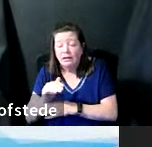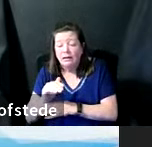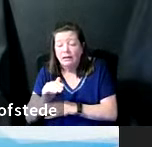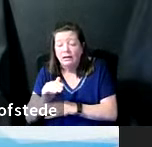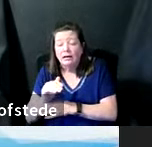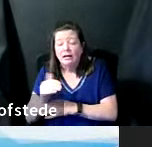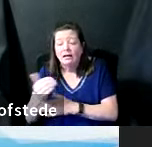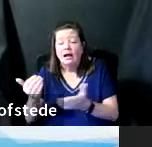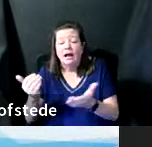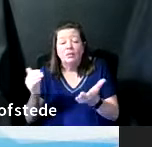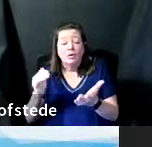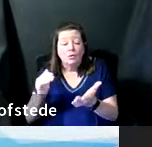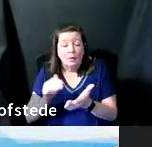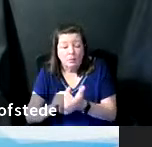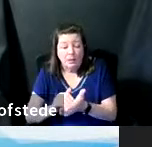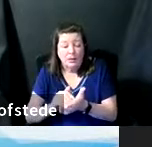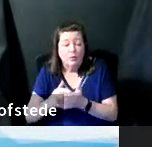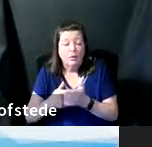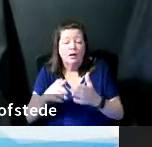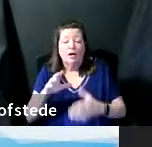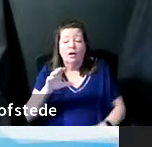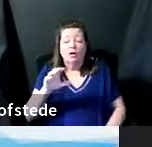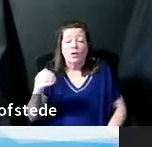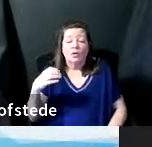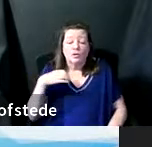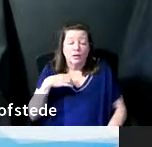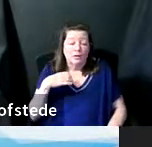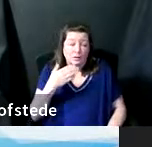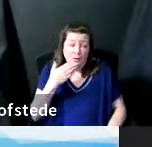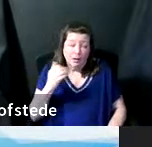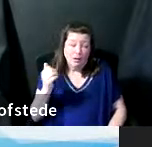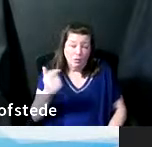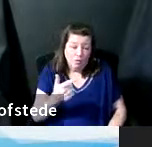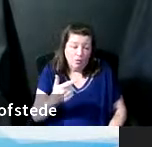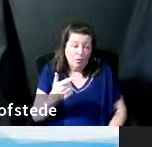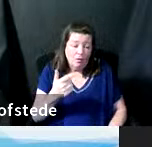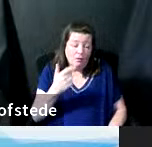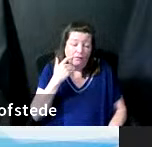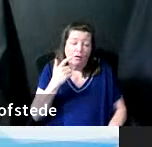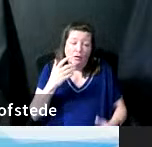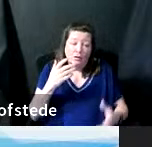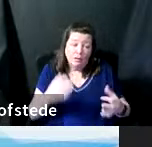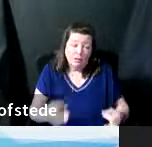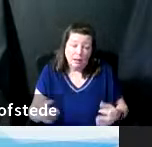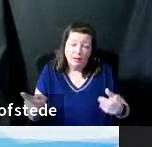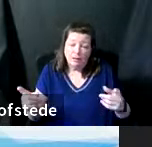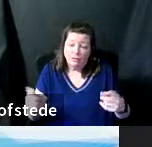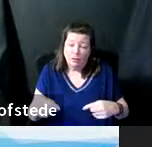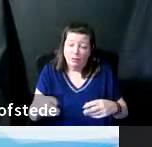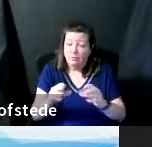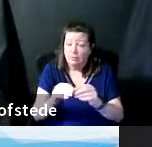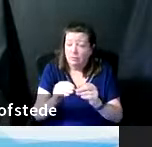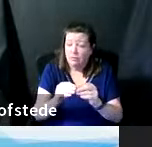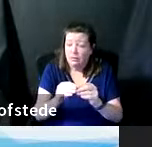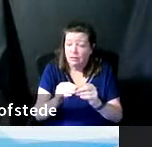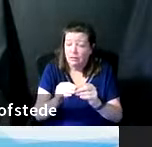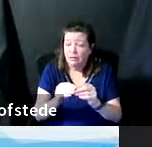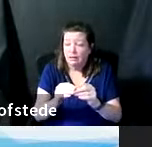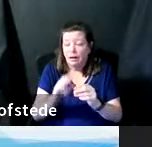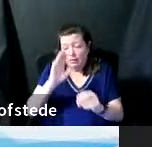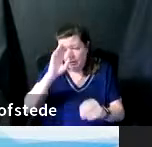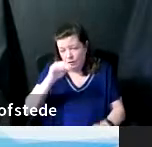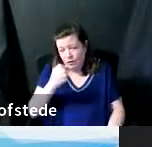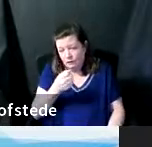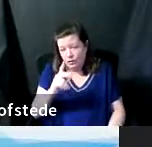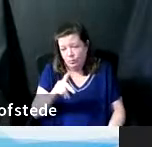I think our co-chairs Ed and Lynn said. Thank you all for choosing to attend the meeting. I know a few folks have to leave, but we